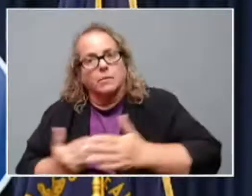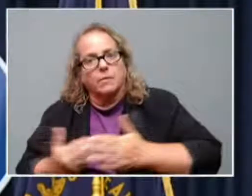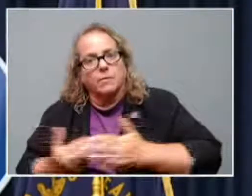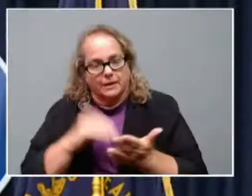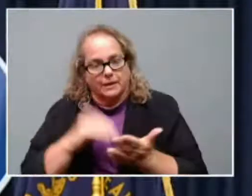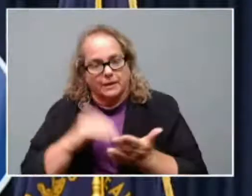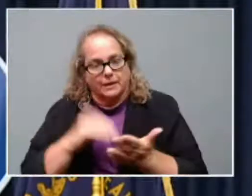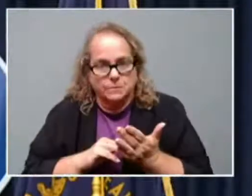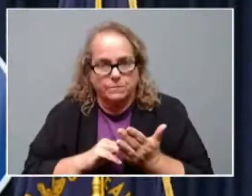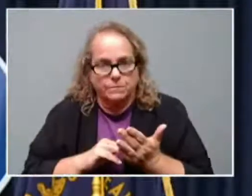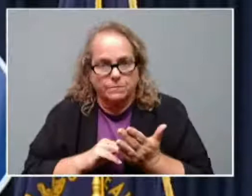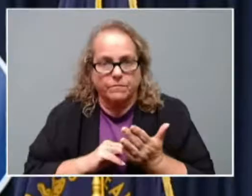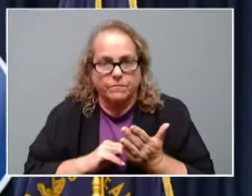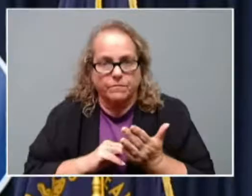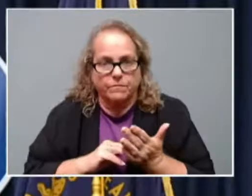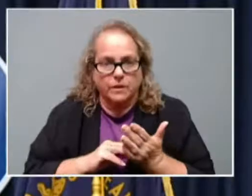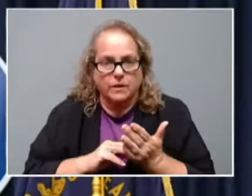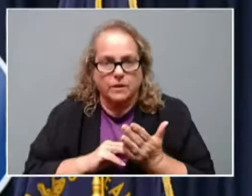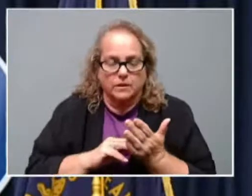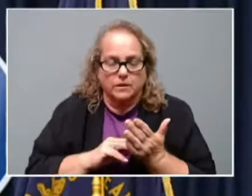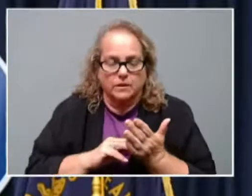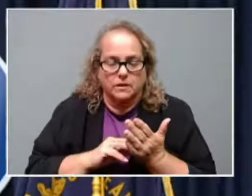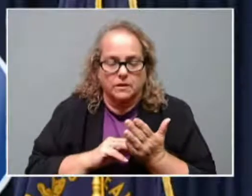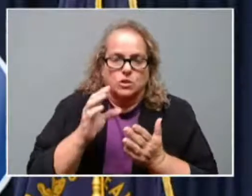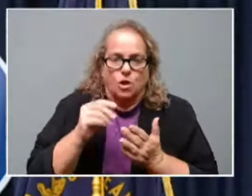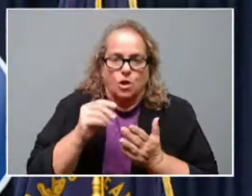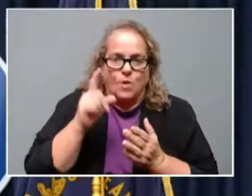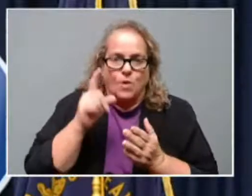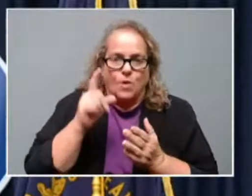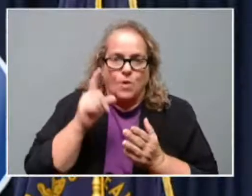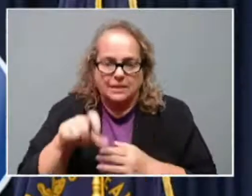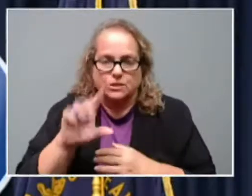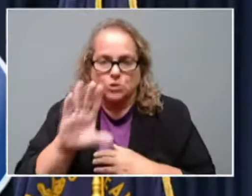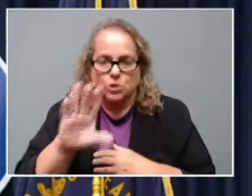right after the initial vaccinations. So